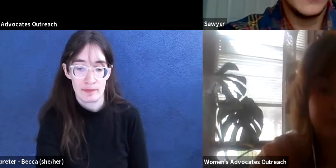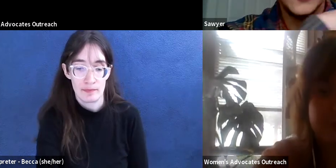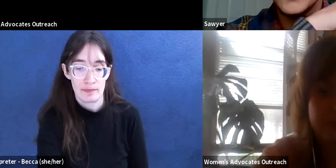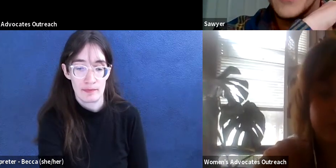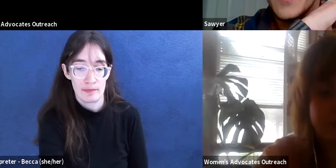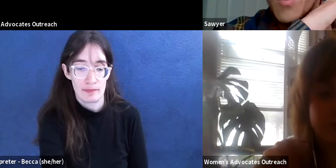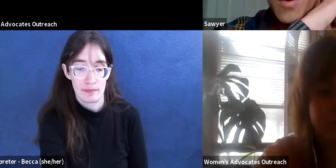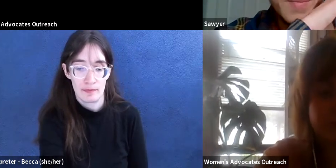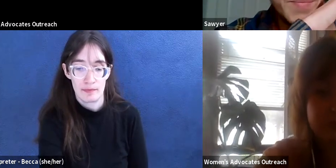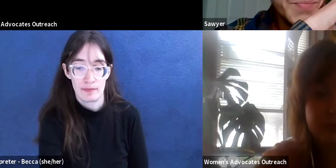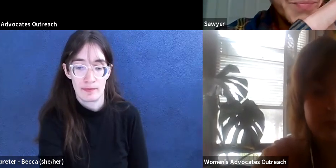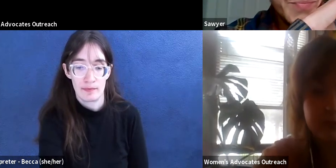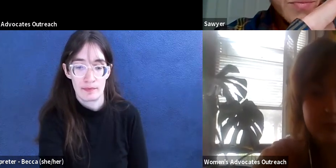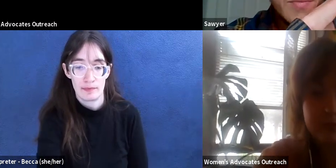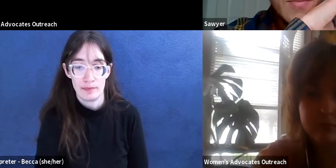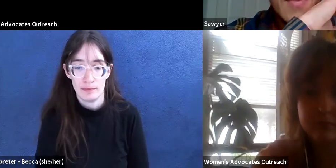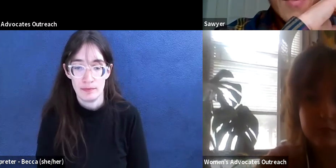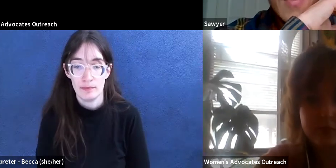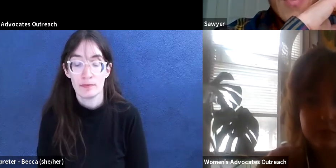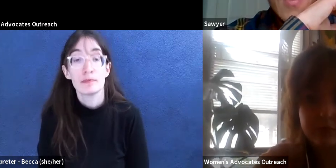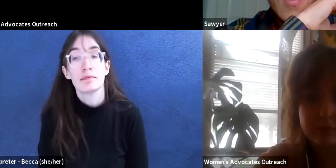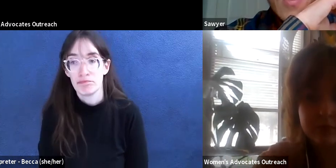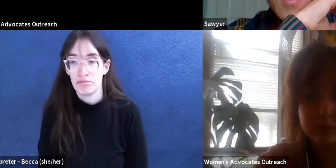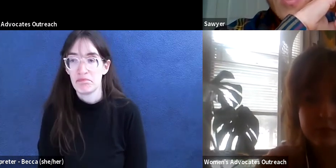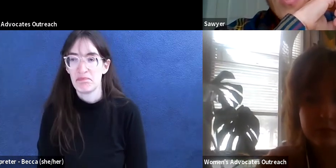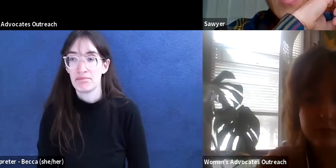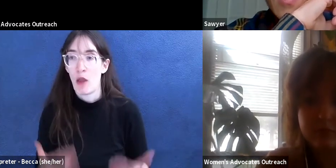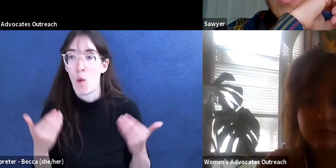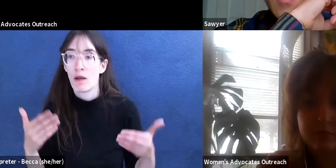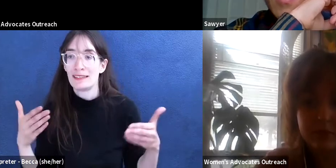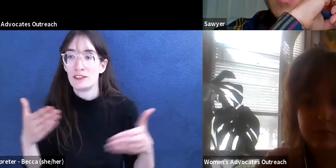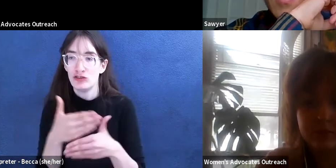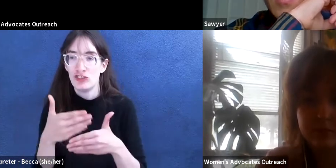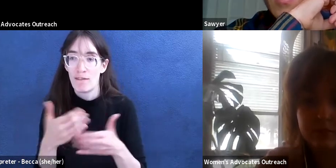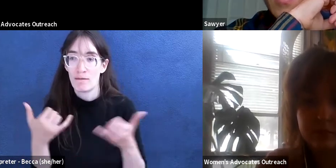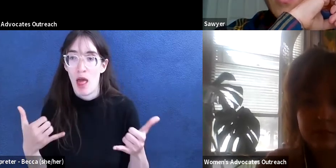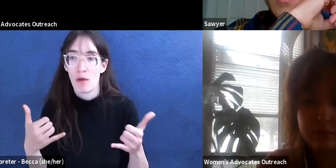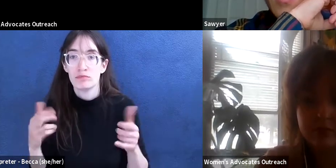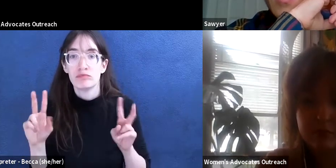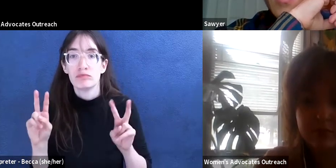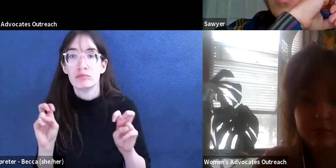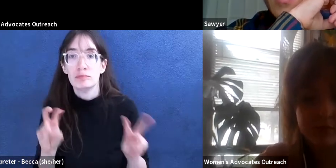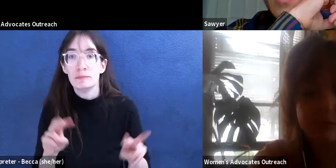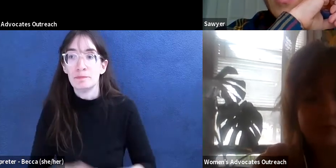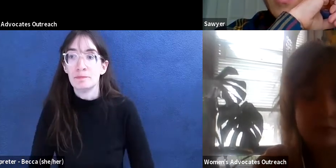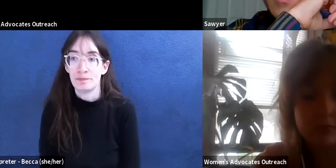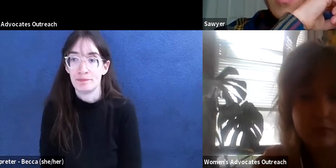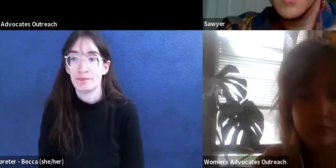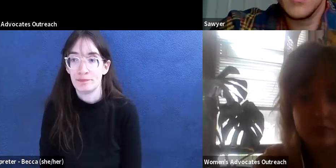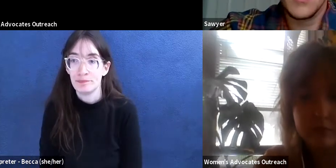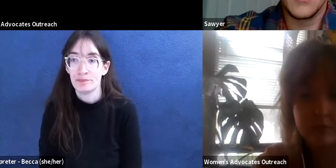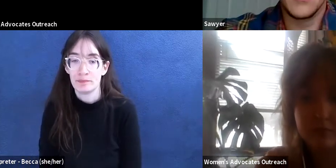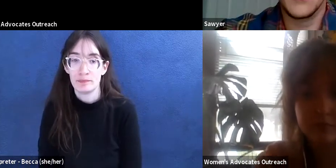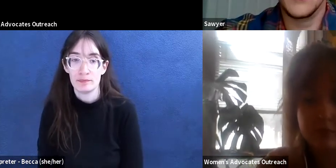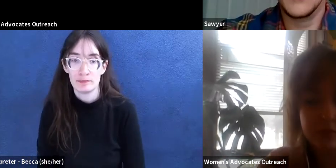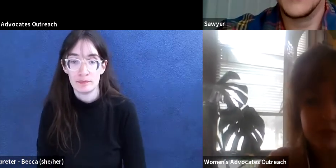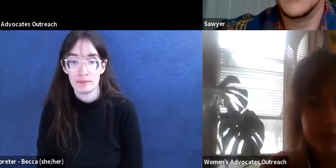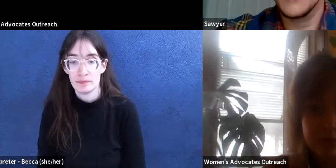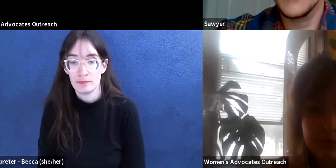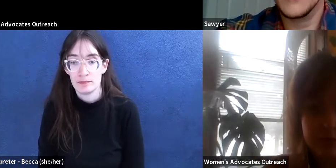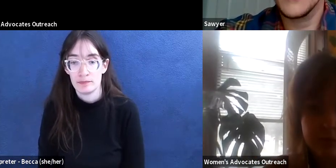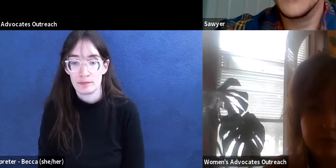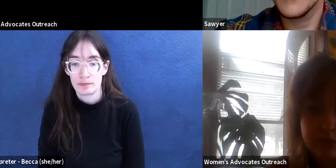literally 6-minute episodes about all different kinds of topics that